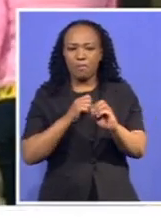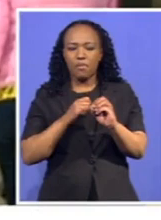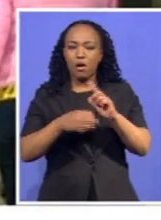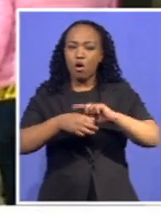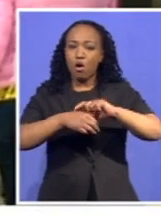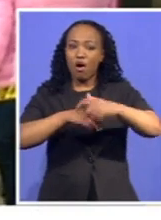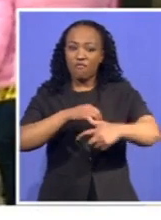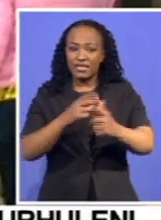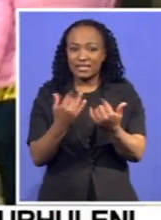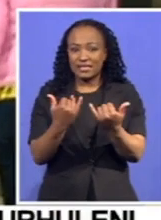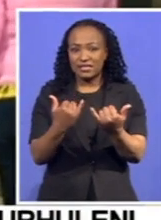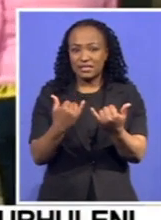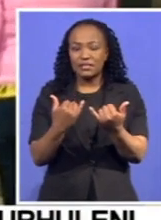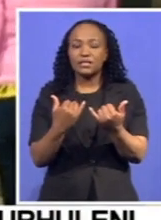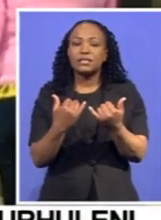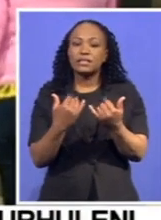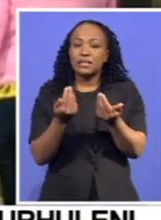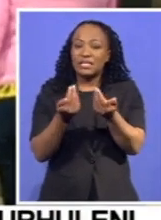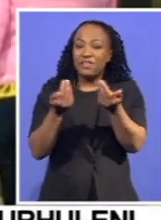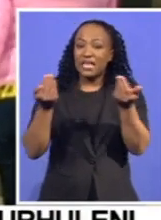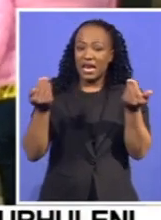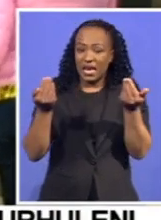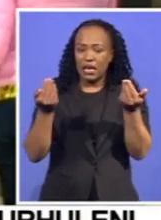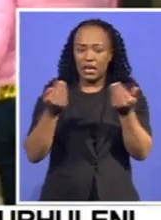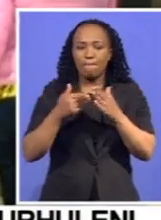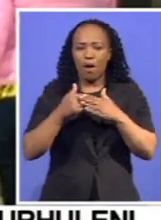conference, it's clear that divisions in this region are deeper than